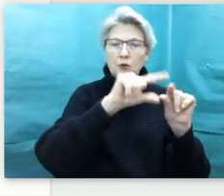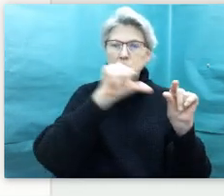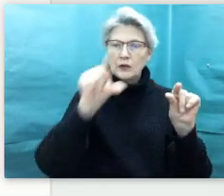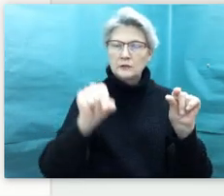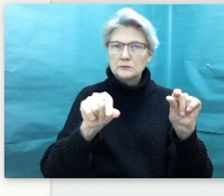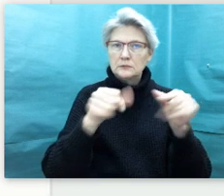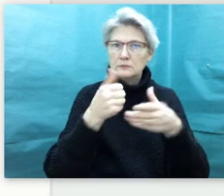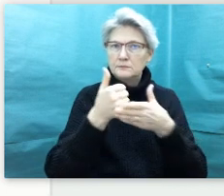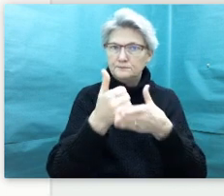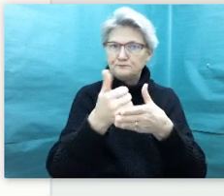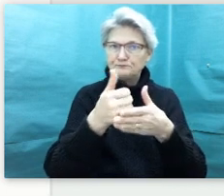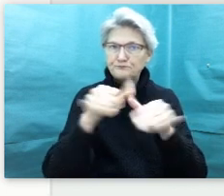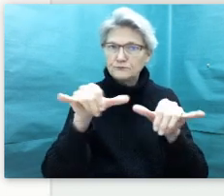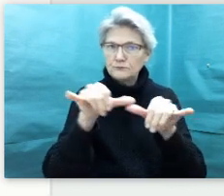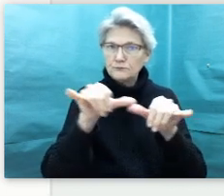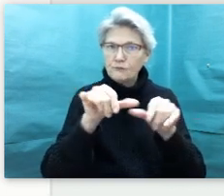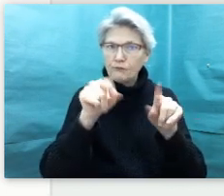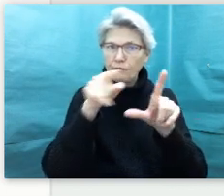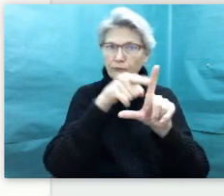of the angle.